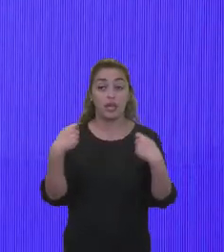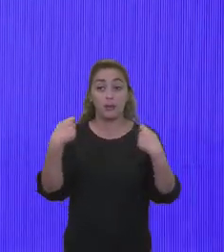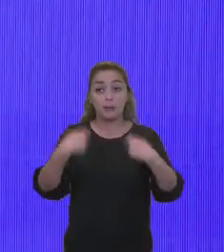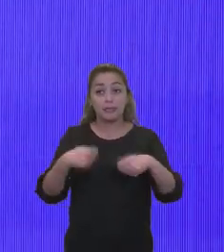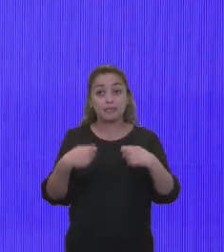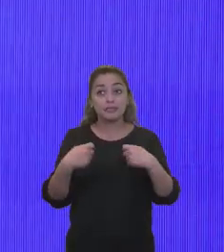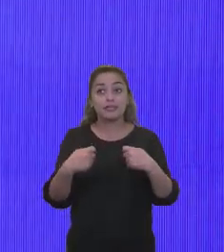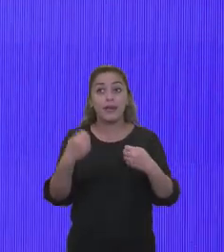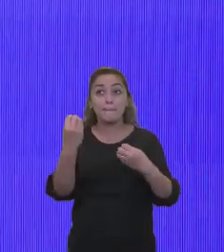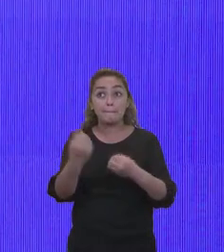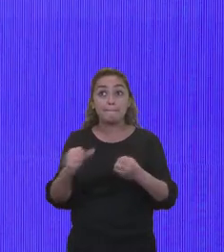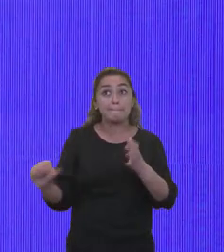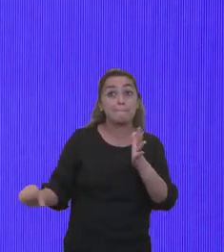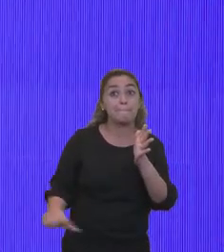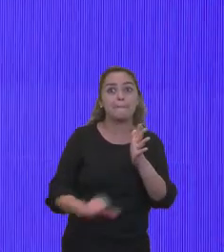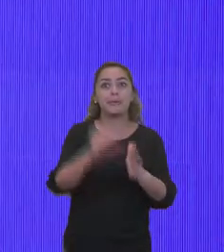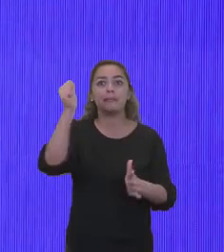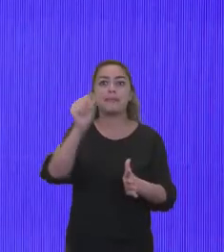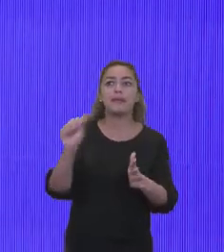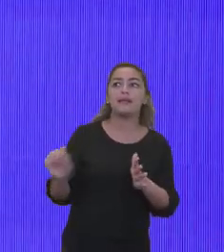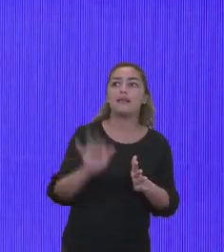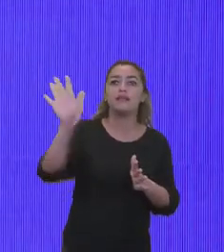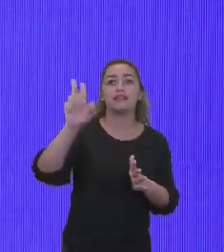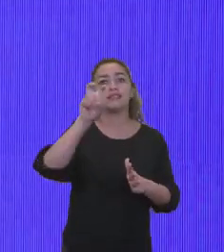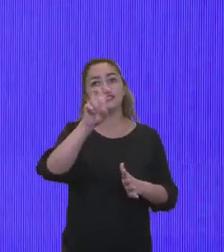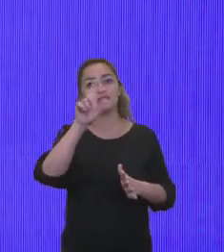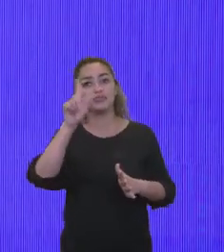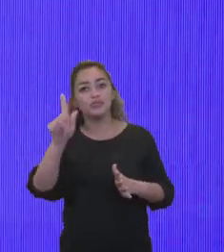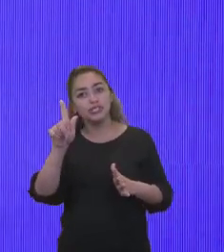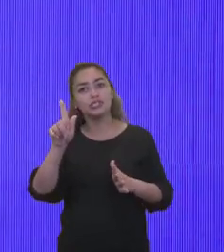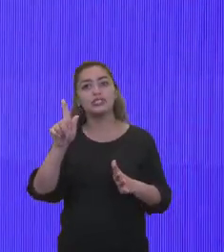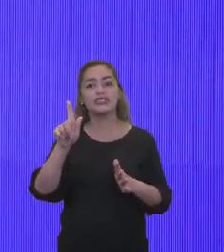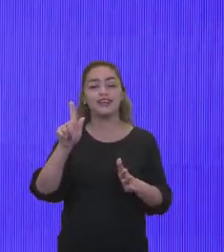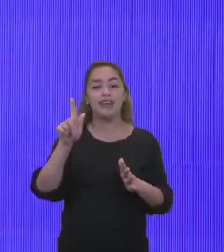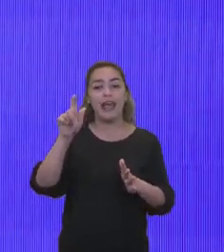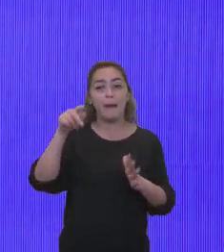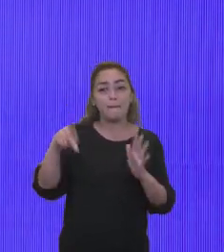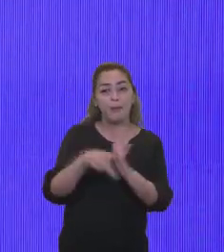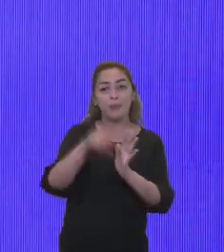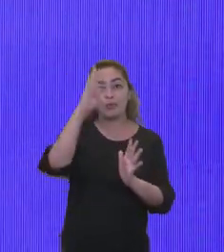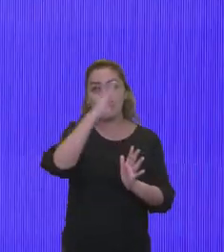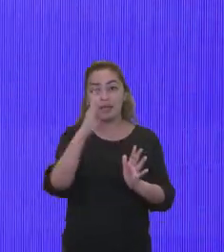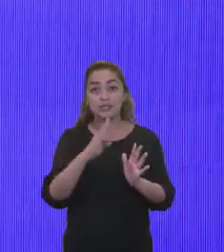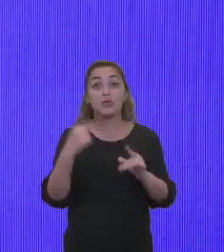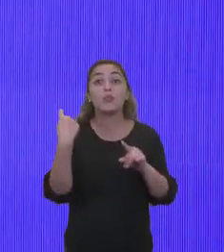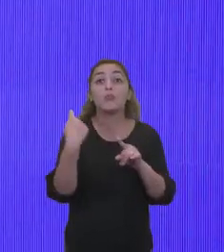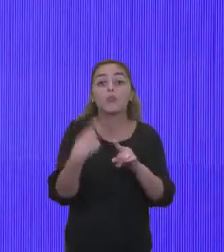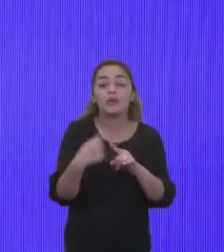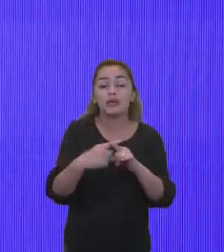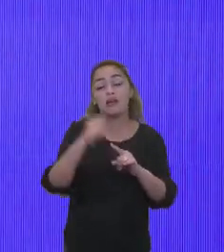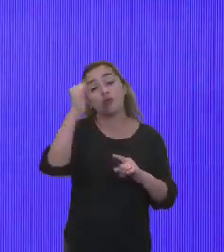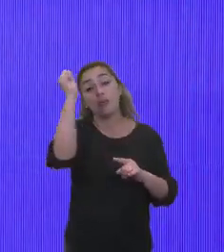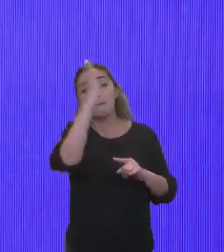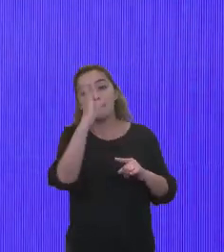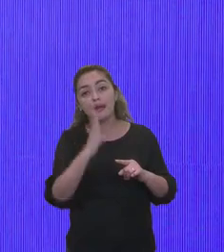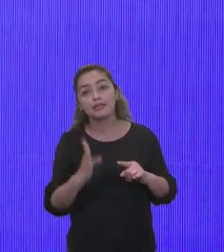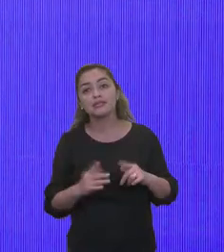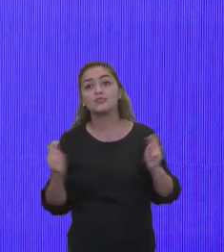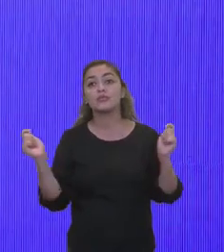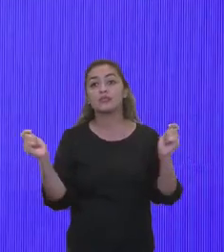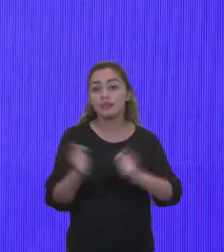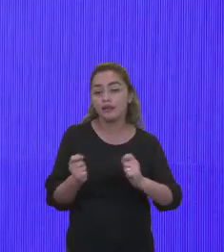is that we need to be a first runner-up. We have to have the first 5G slum in Brazil to